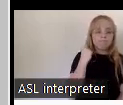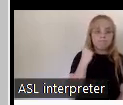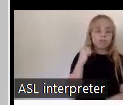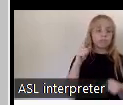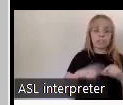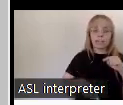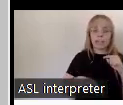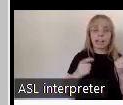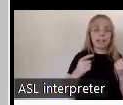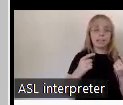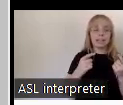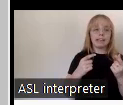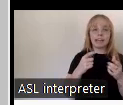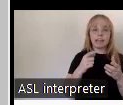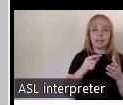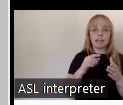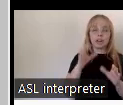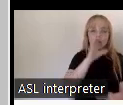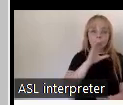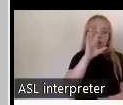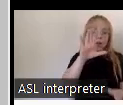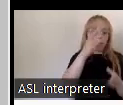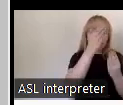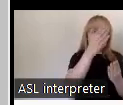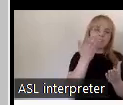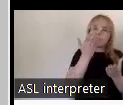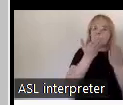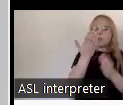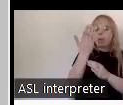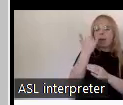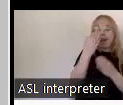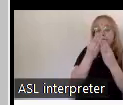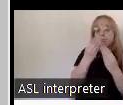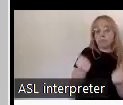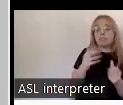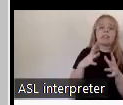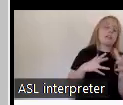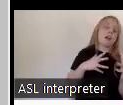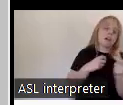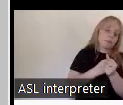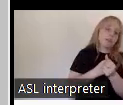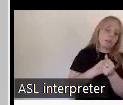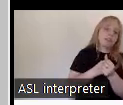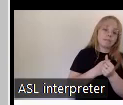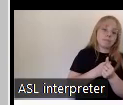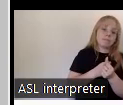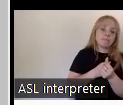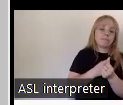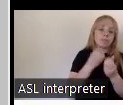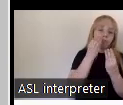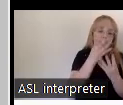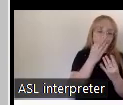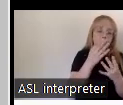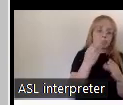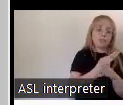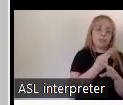can't complete your request, that may be why. And how to resolve that is to update your address